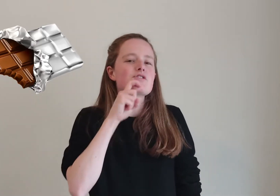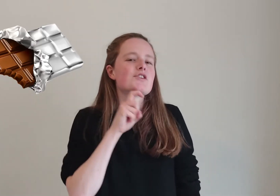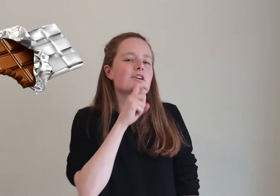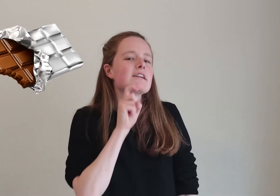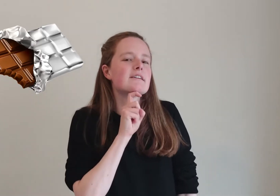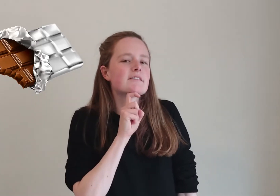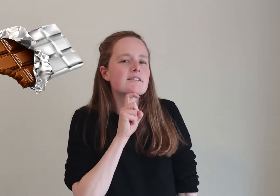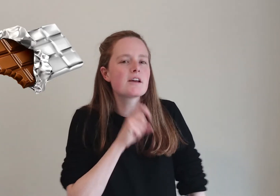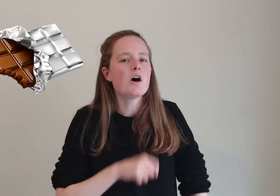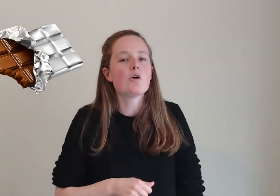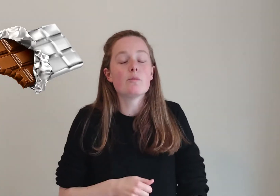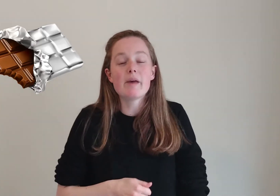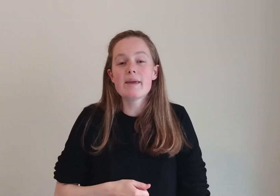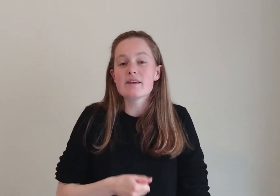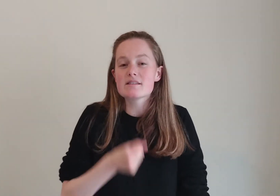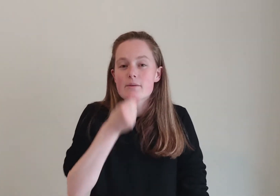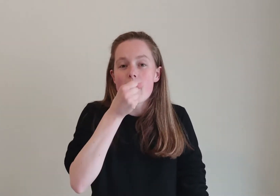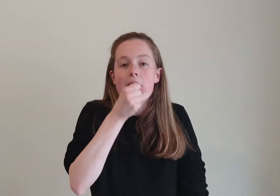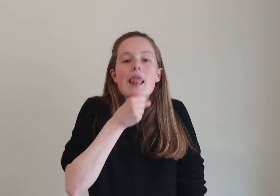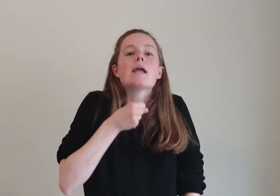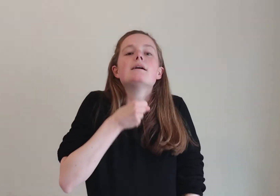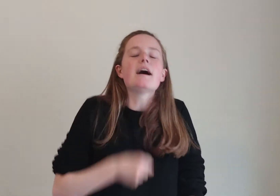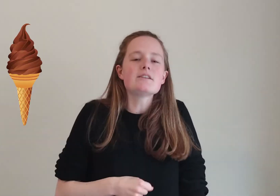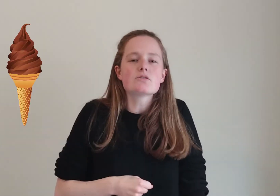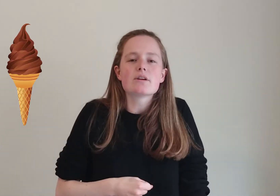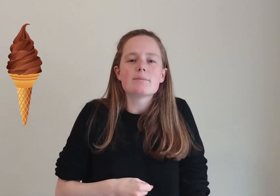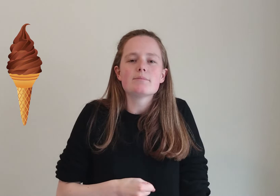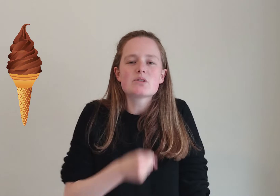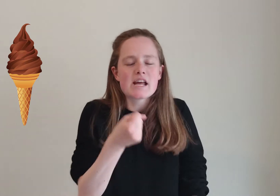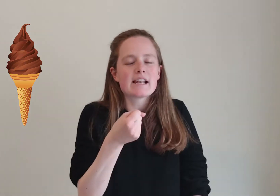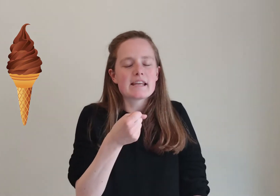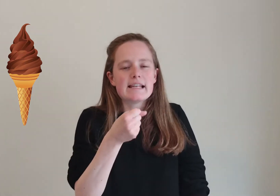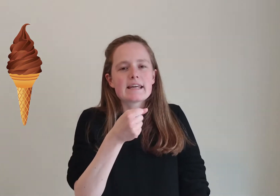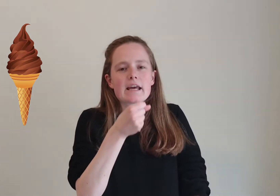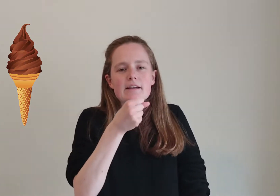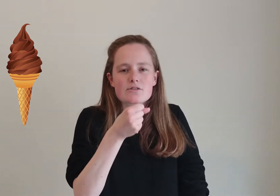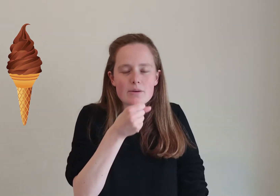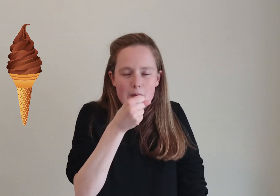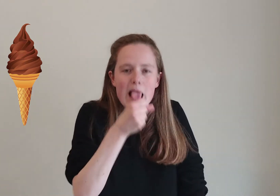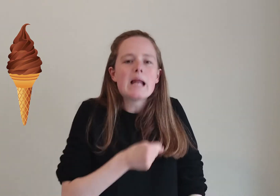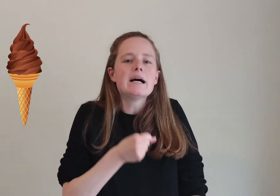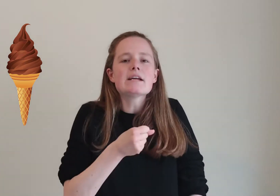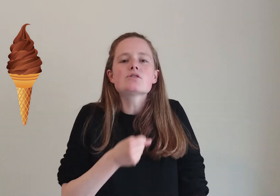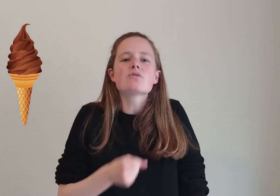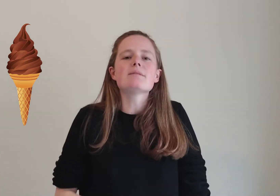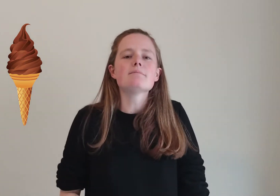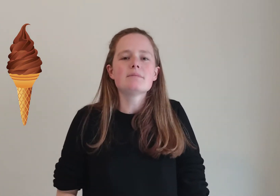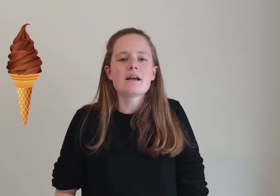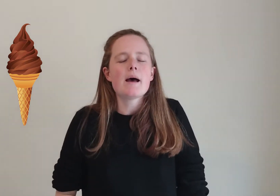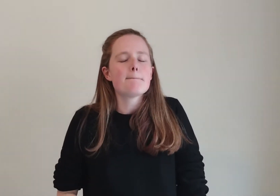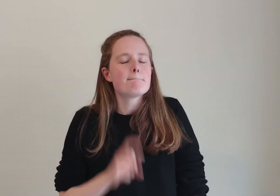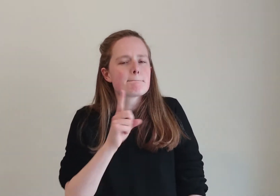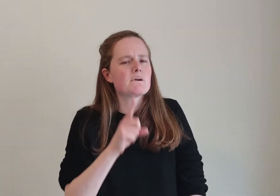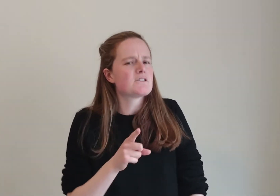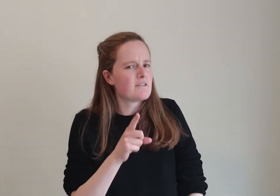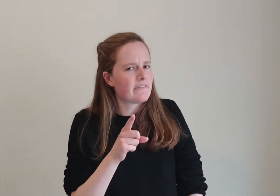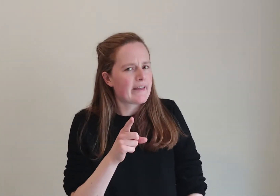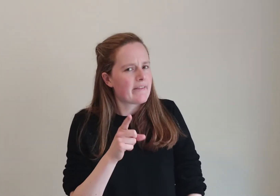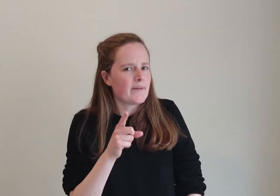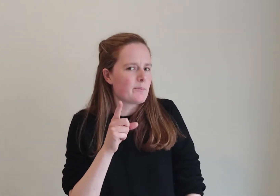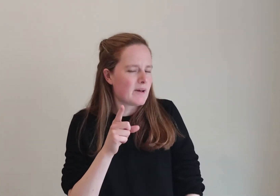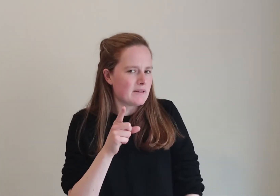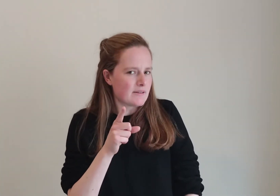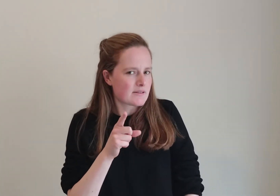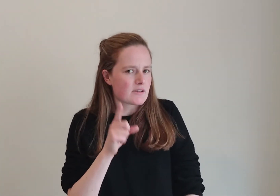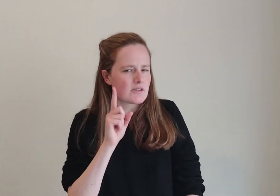one, chocolate. Or maybe some ice cream. Pretend like you're licking an ice cream. Ice cream. But don't